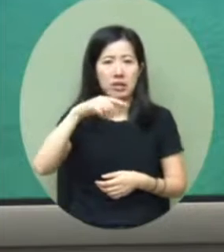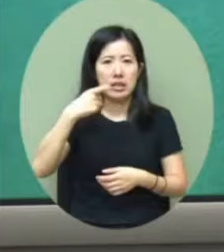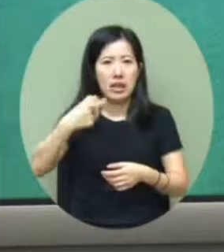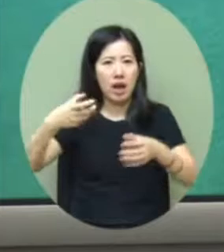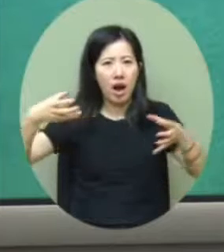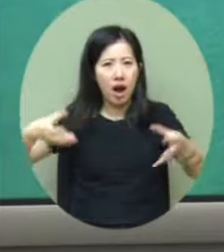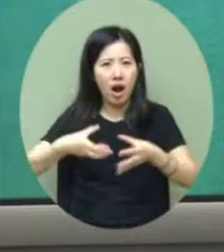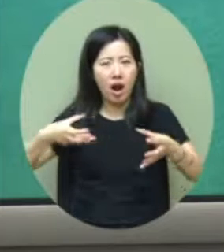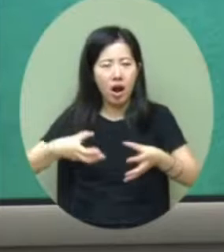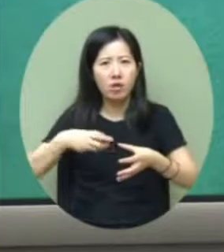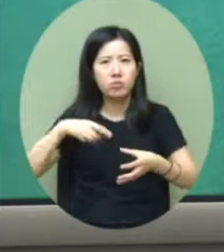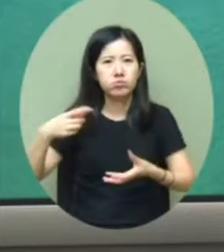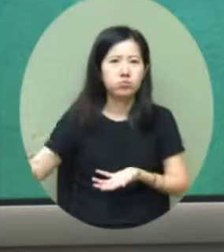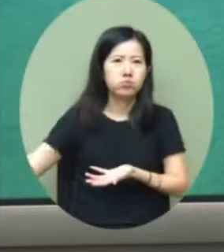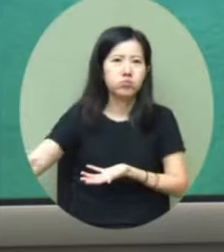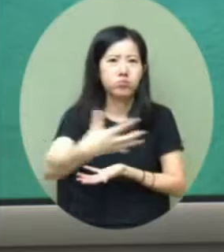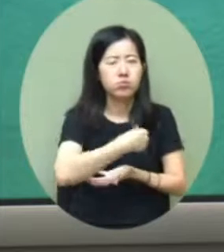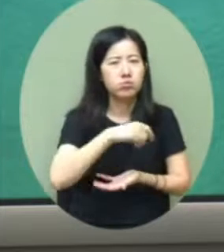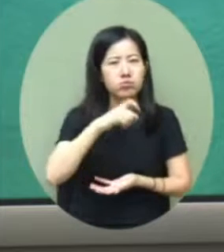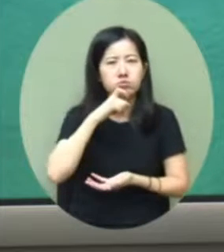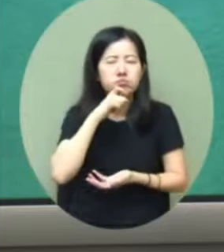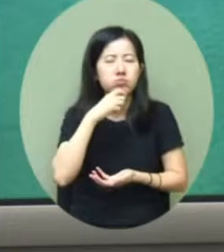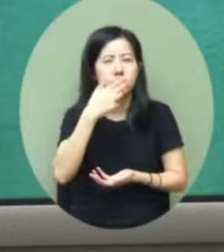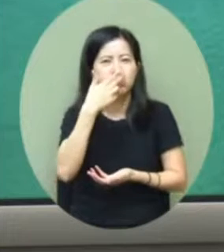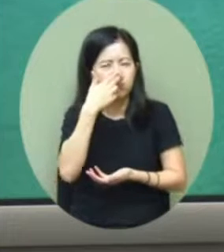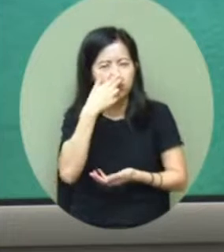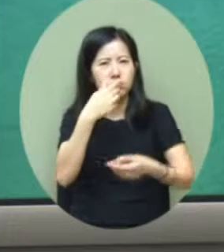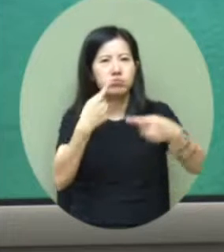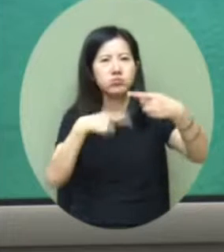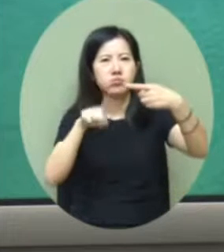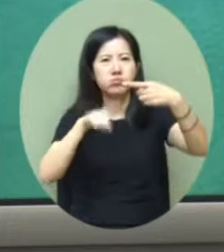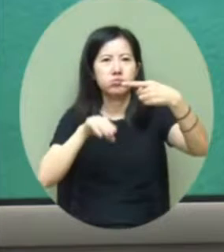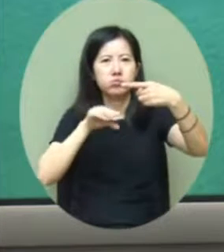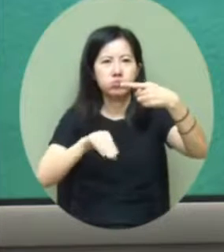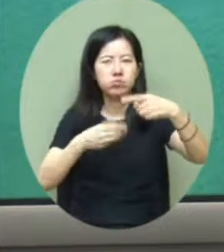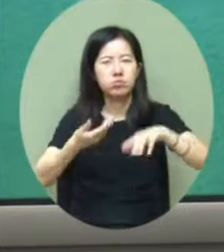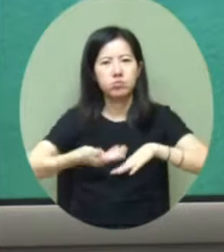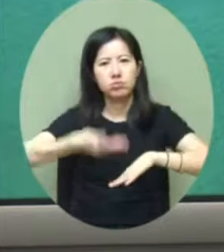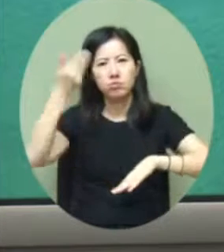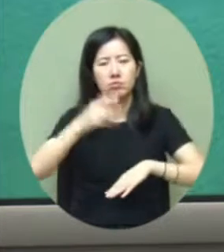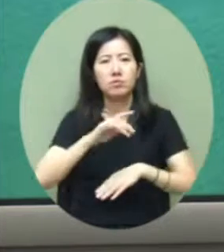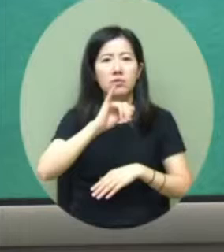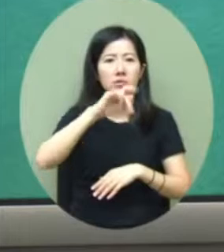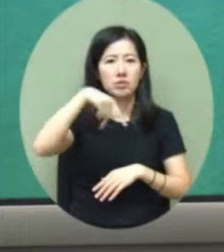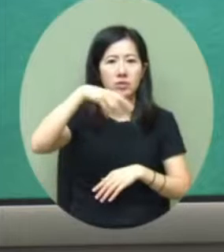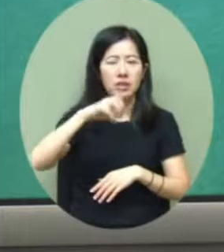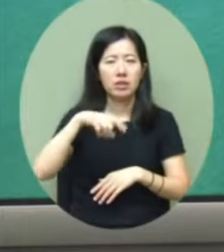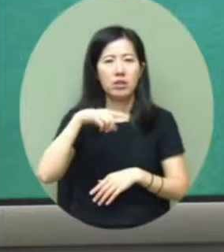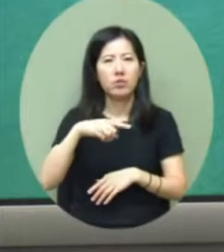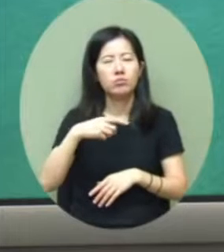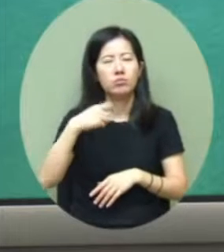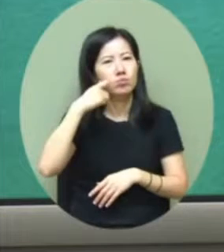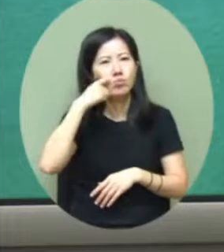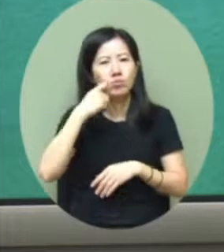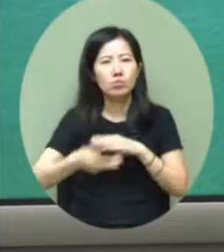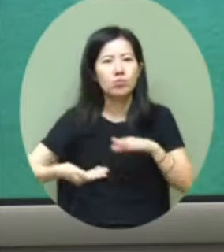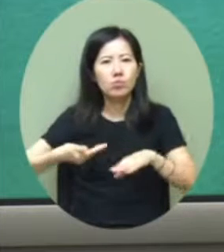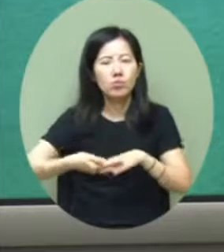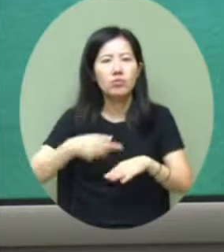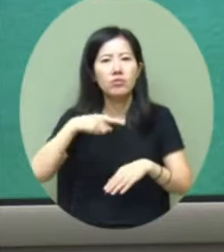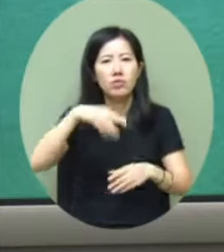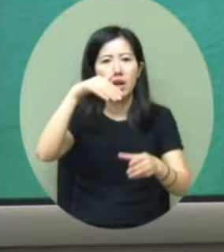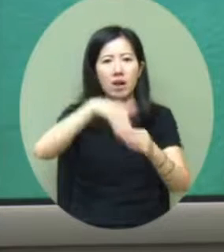firms think that there will be capitalization of over $1 billion in IPO from